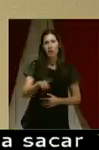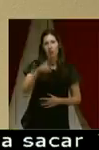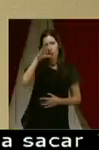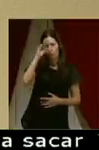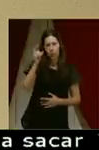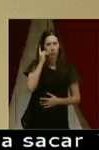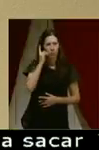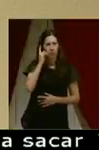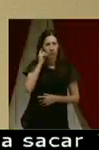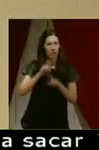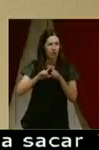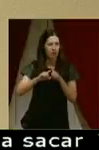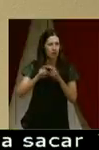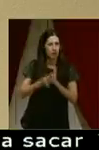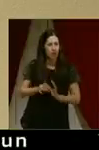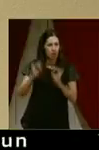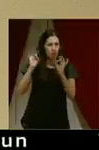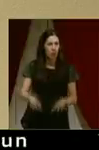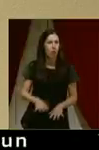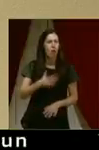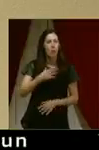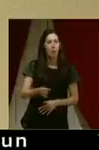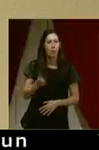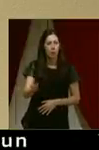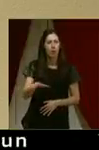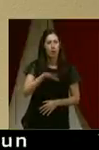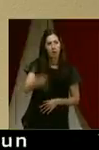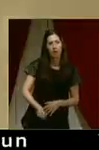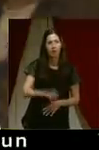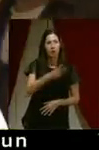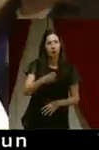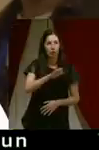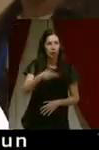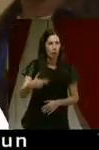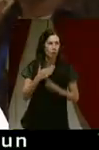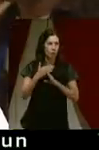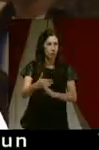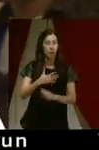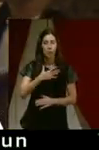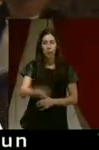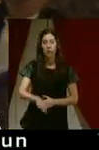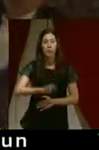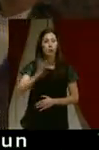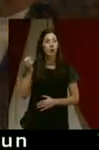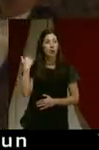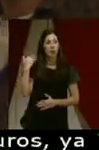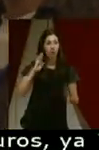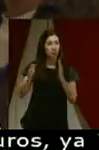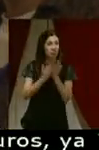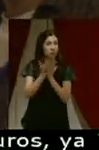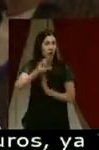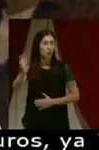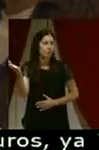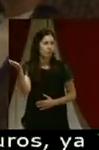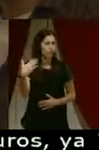such a high performance. Perhaps they wouldn't need an iPhone. Perhaps they could just spend 200 euros on a smartphone.